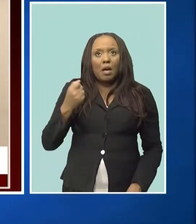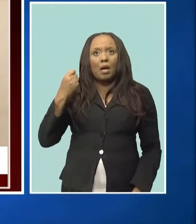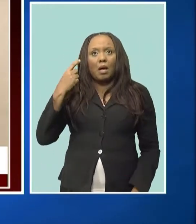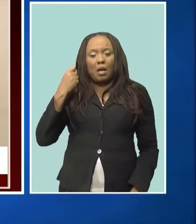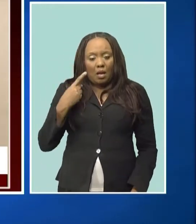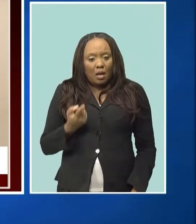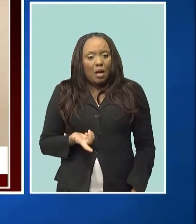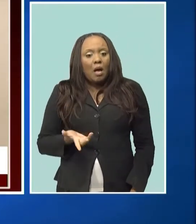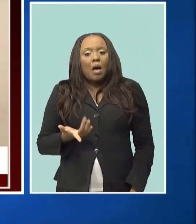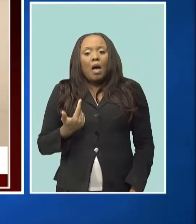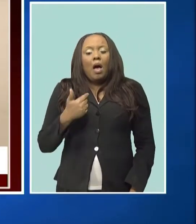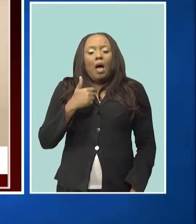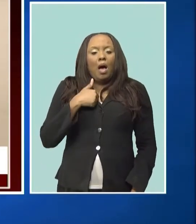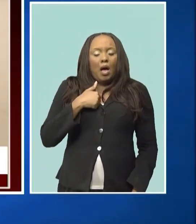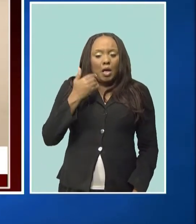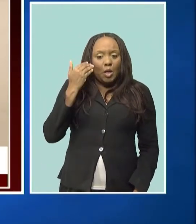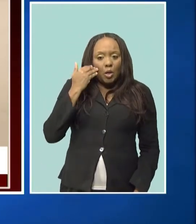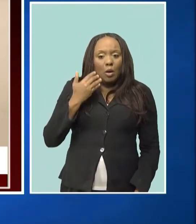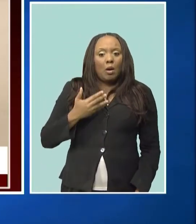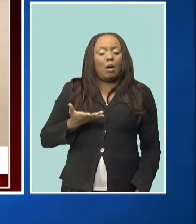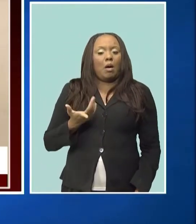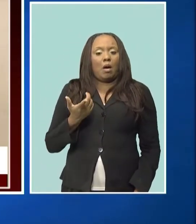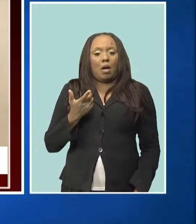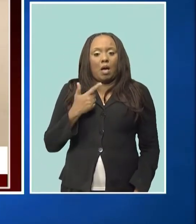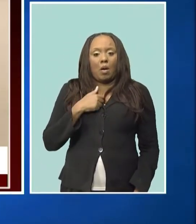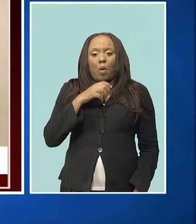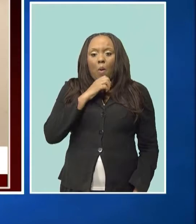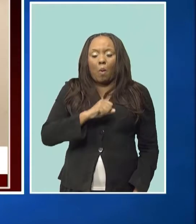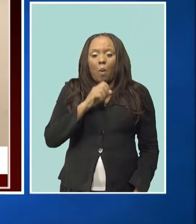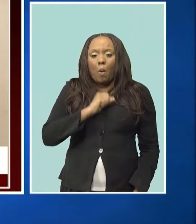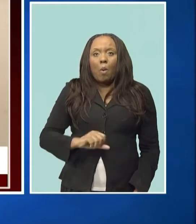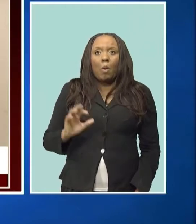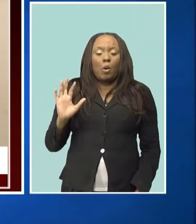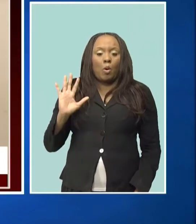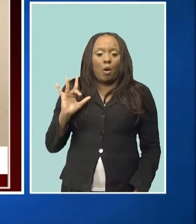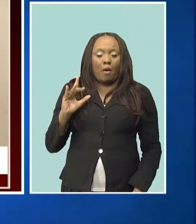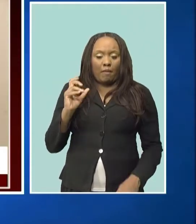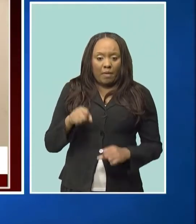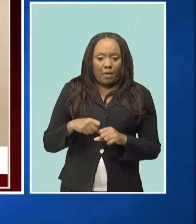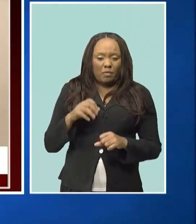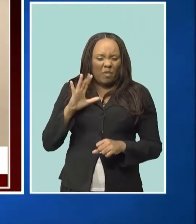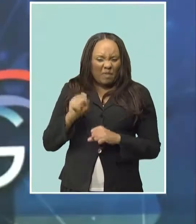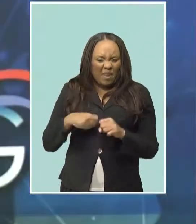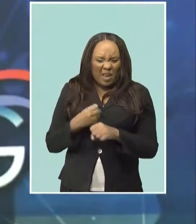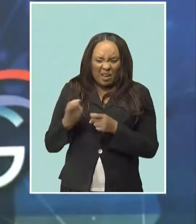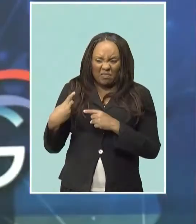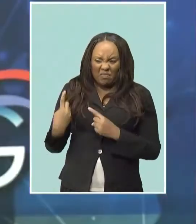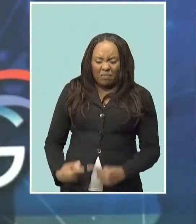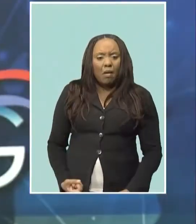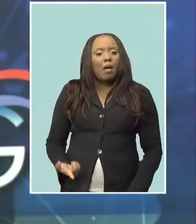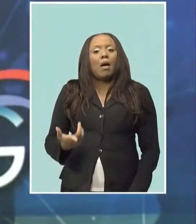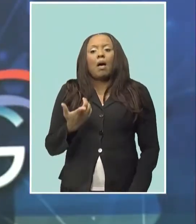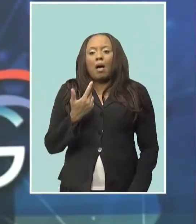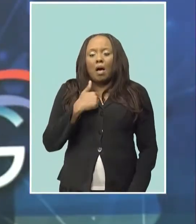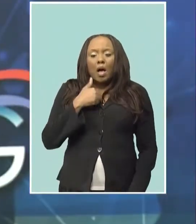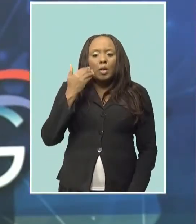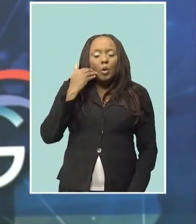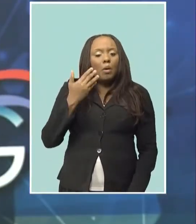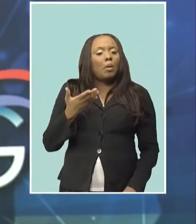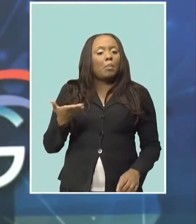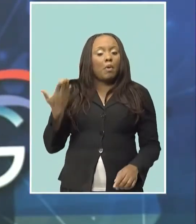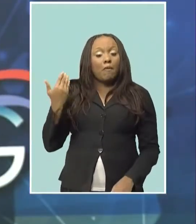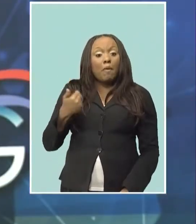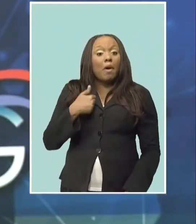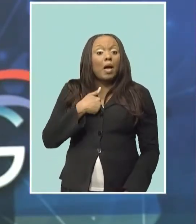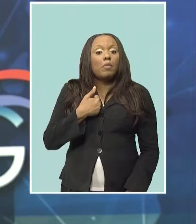youth, and I have lived this for the last 25 years trying to turn the situation around. Mr. Lane also proposed